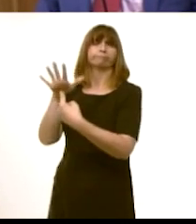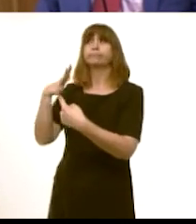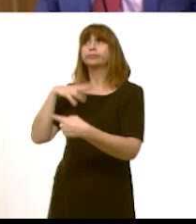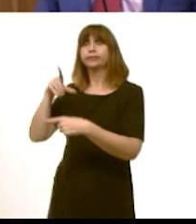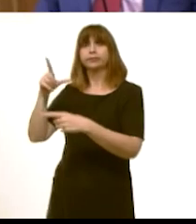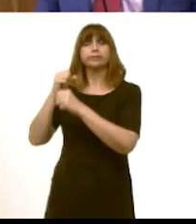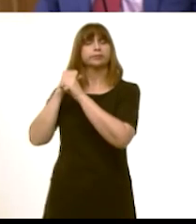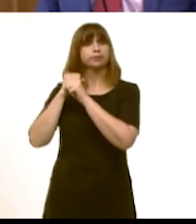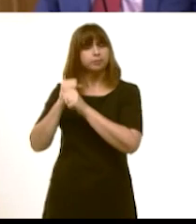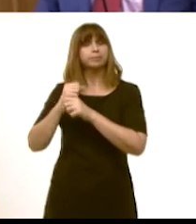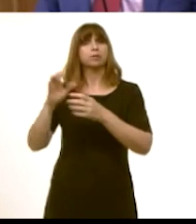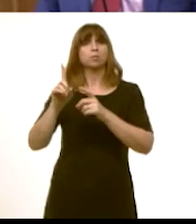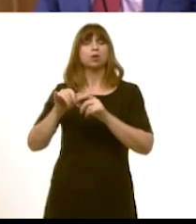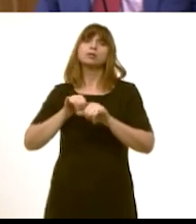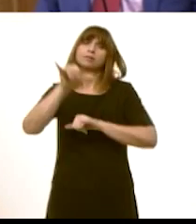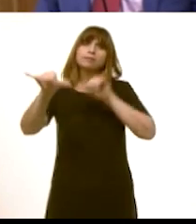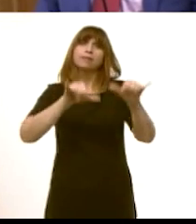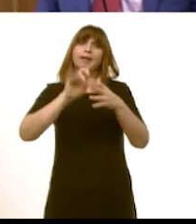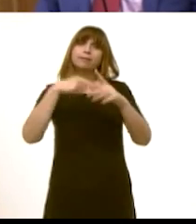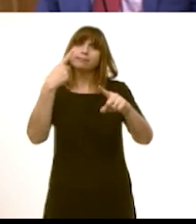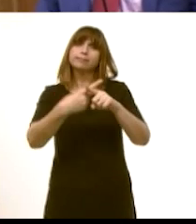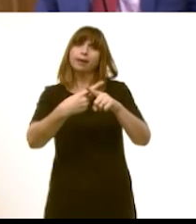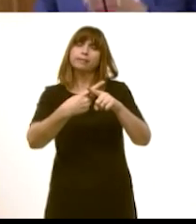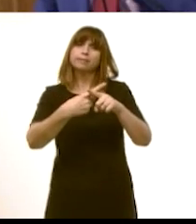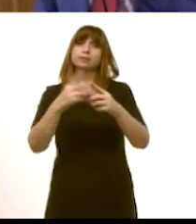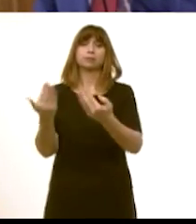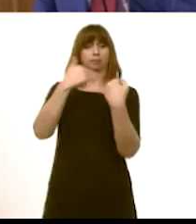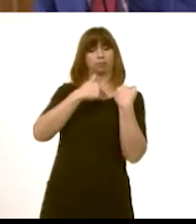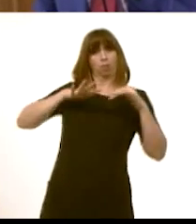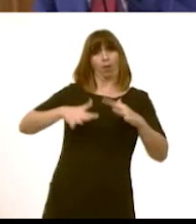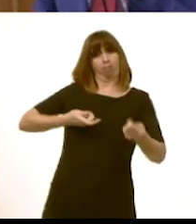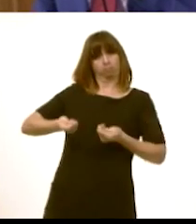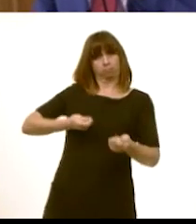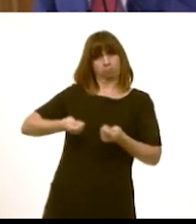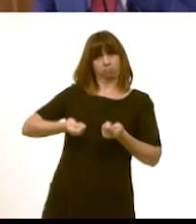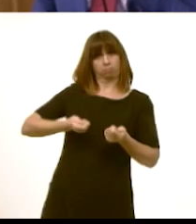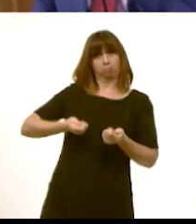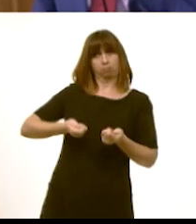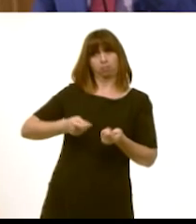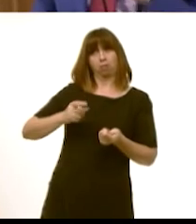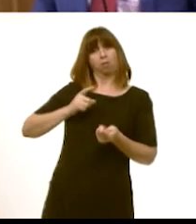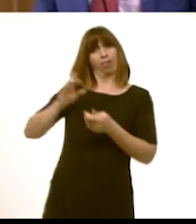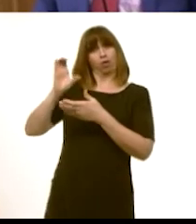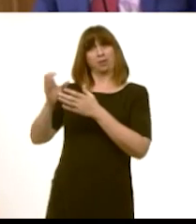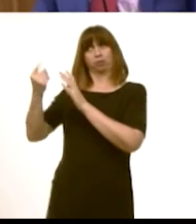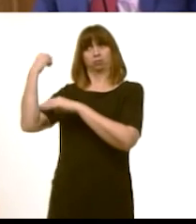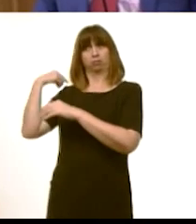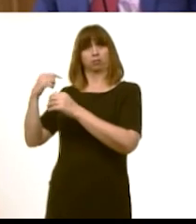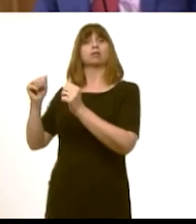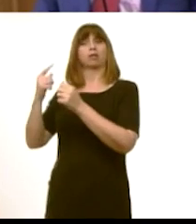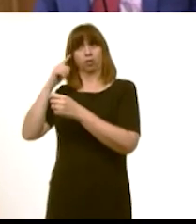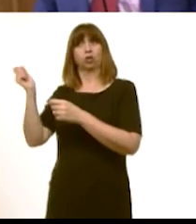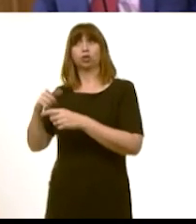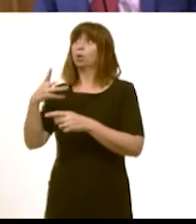to devolve air passenger duty, as the UK government's Commission on Devolution itself recommended. We need to see the money on the table for the City